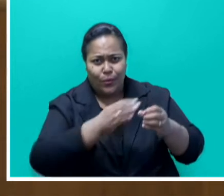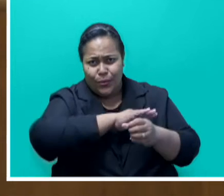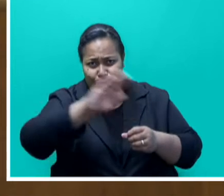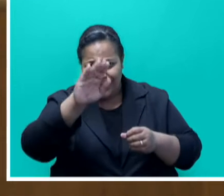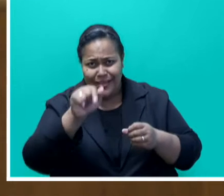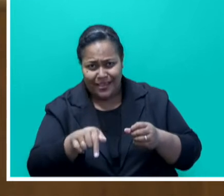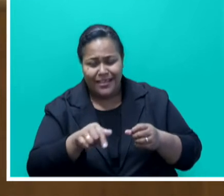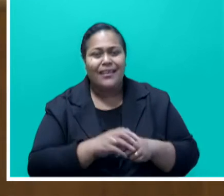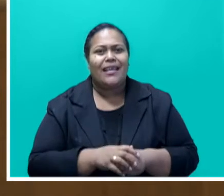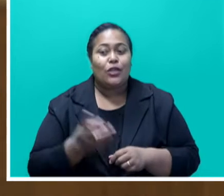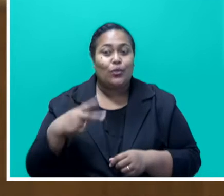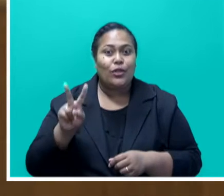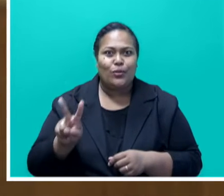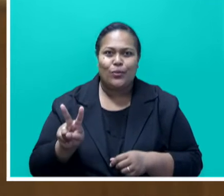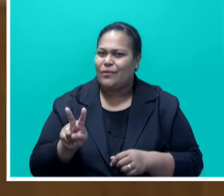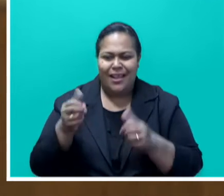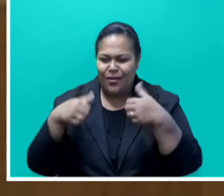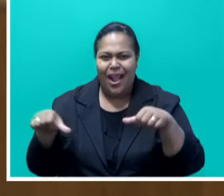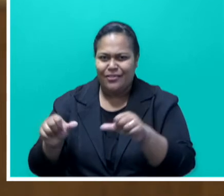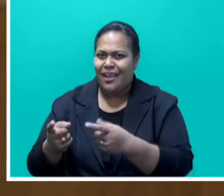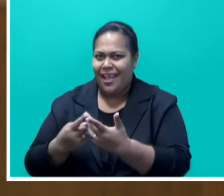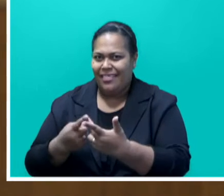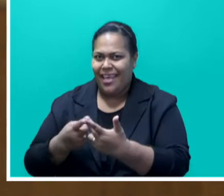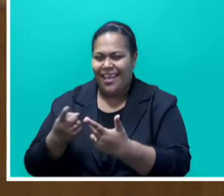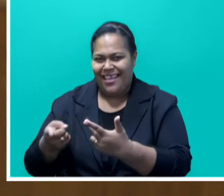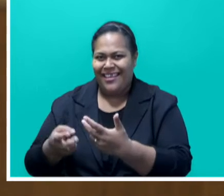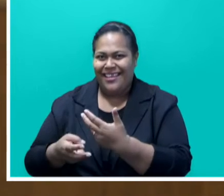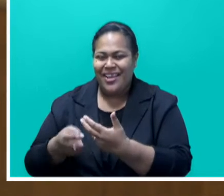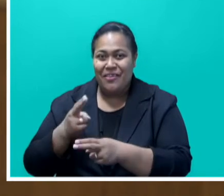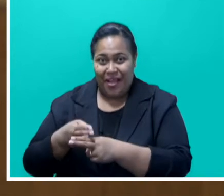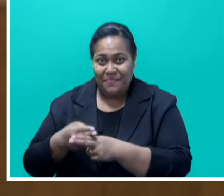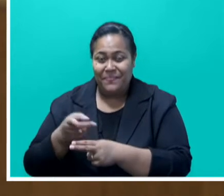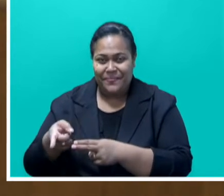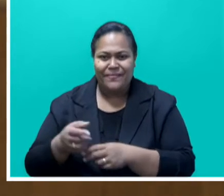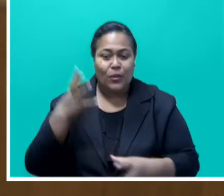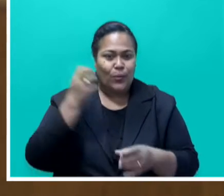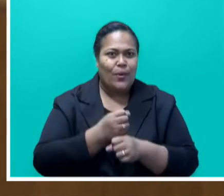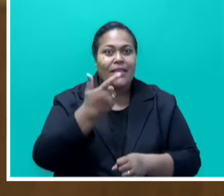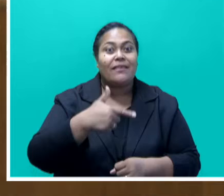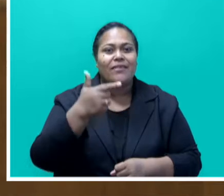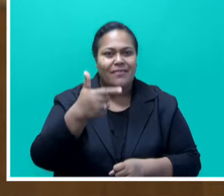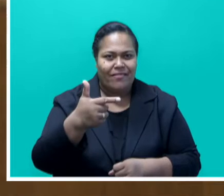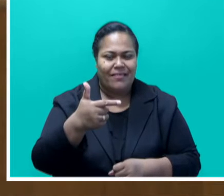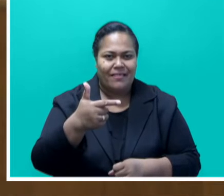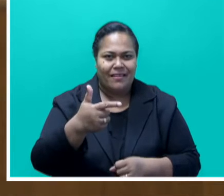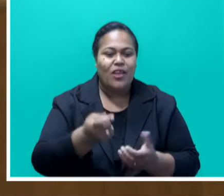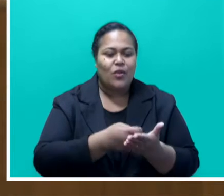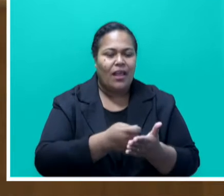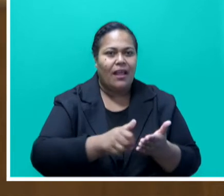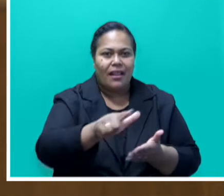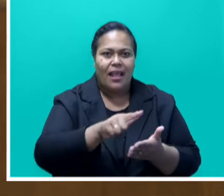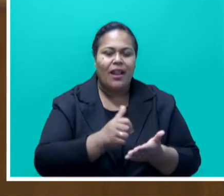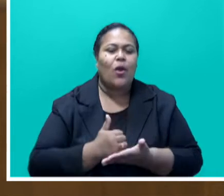and 22 for non-cane leases. So in total, 77 leases were assisted under